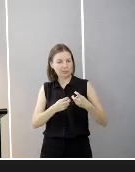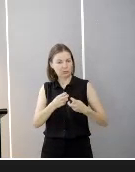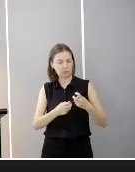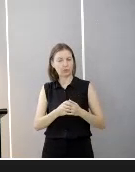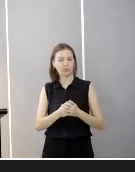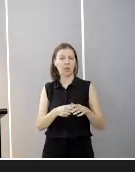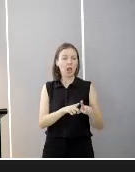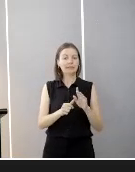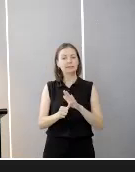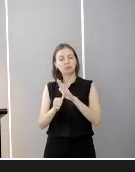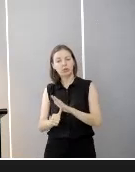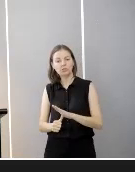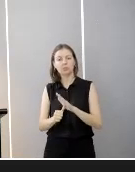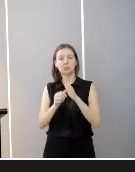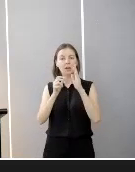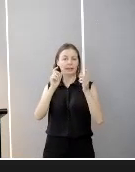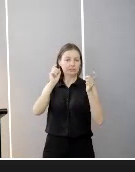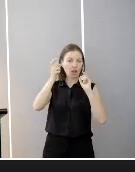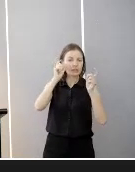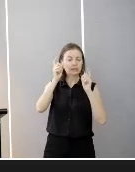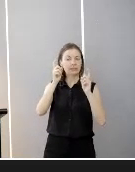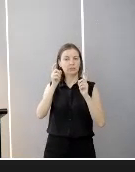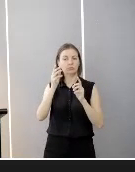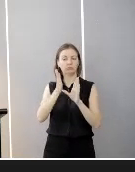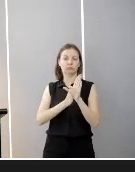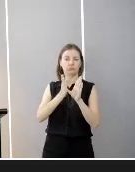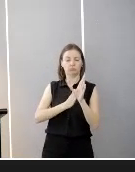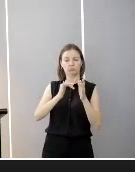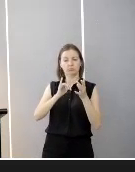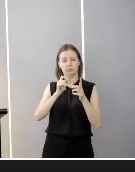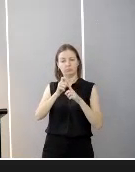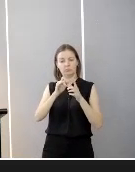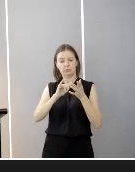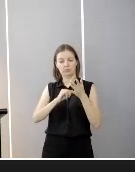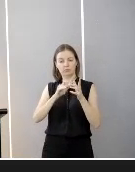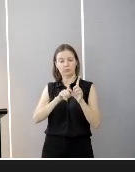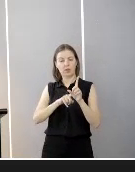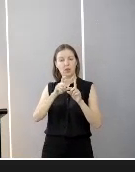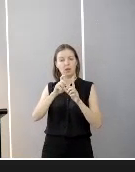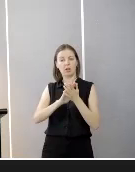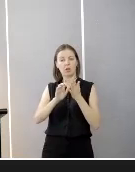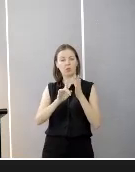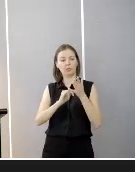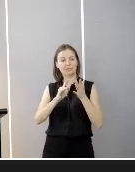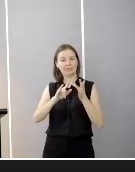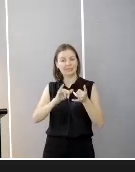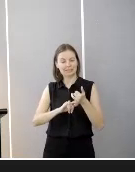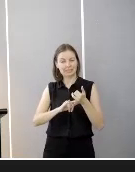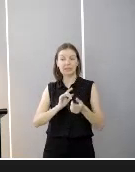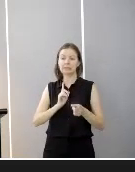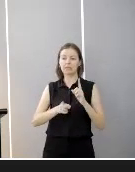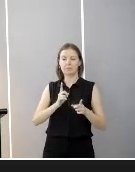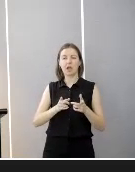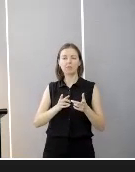like depression or anxiety or psychosis at some point in life. And for a lot of people, this will just be kind of a